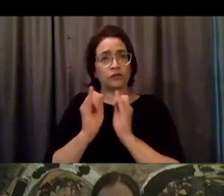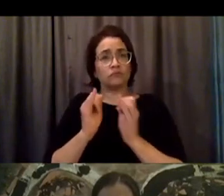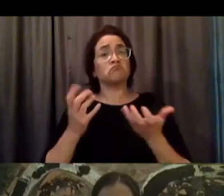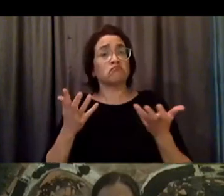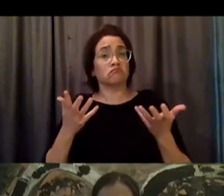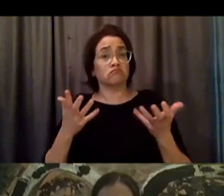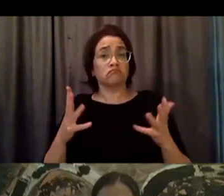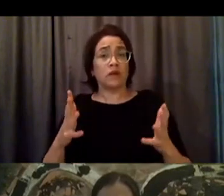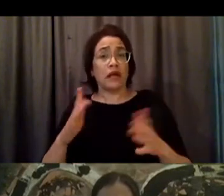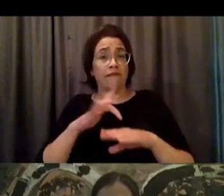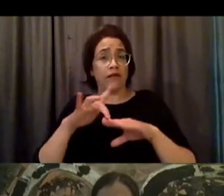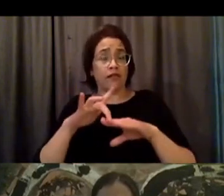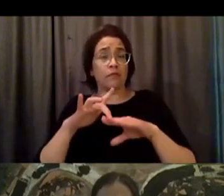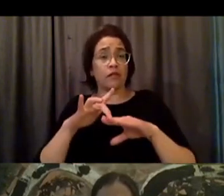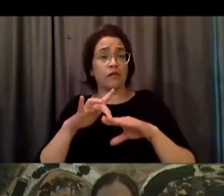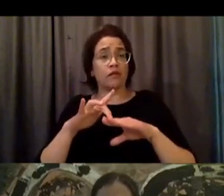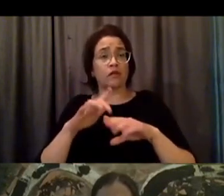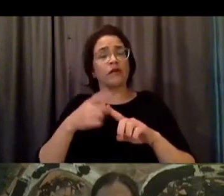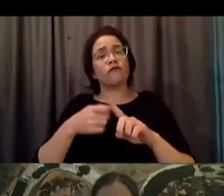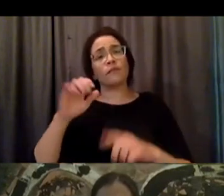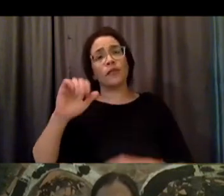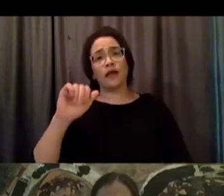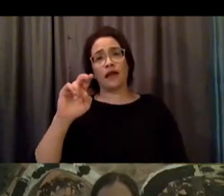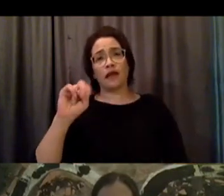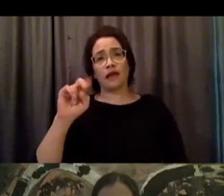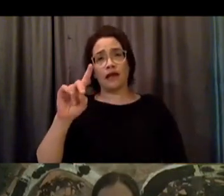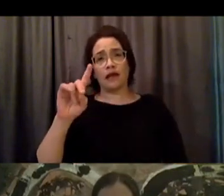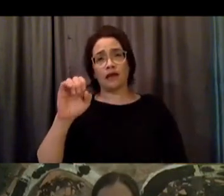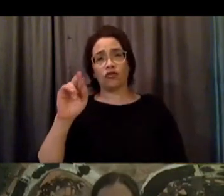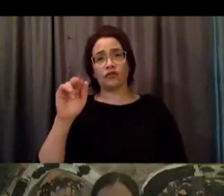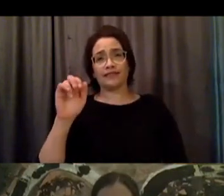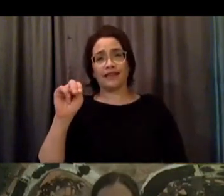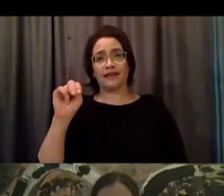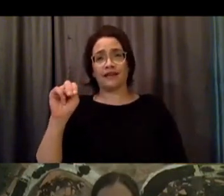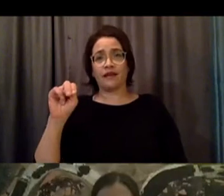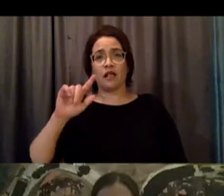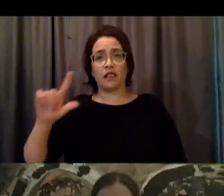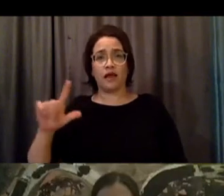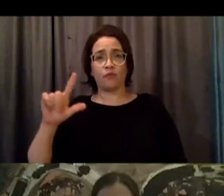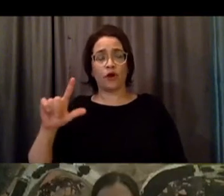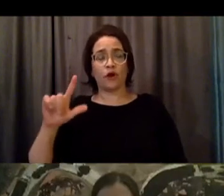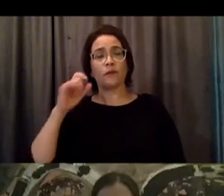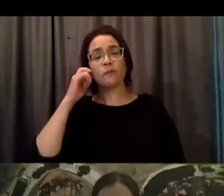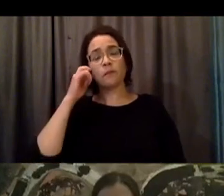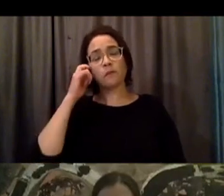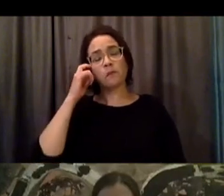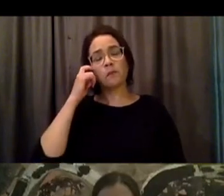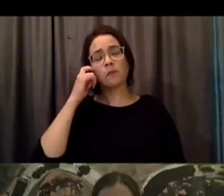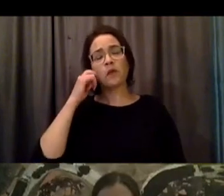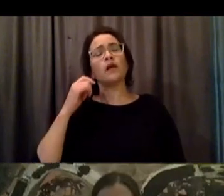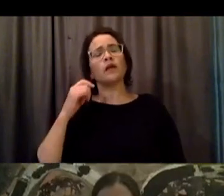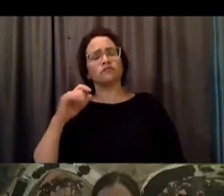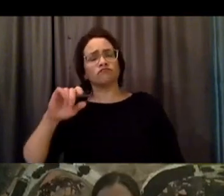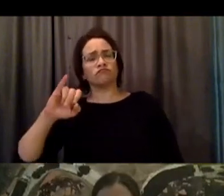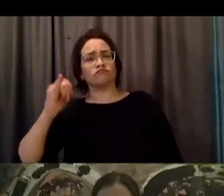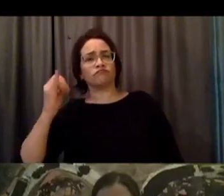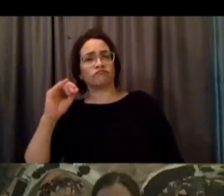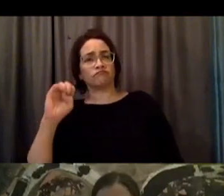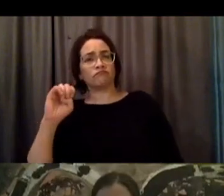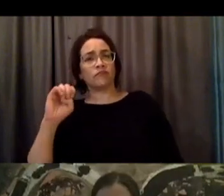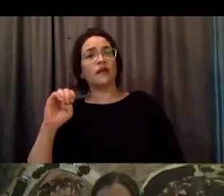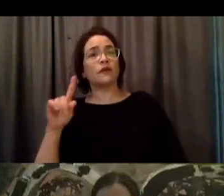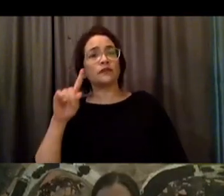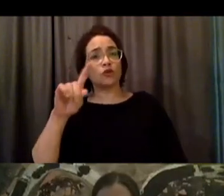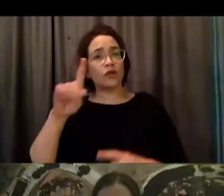from the Anderson Library. There, there is a question about the, the archives. Um, do either of you know who's been